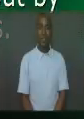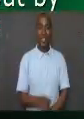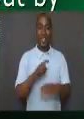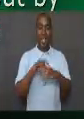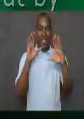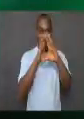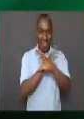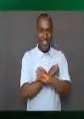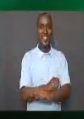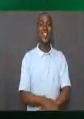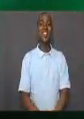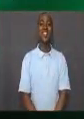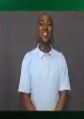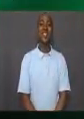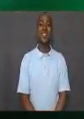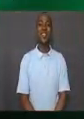Time's up.